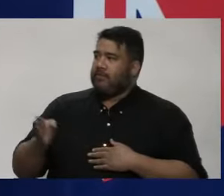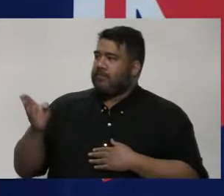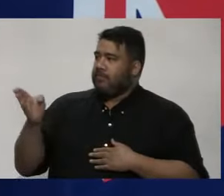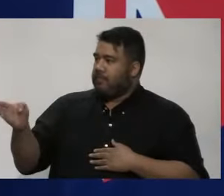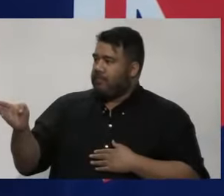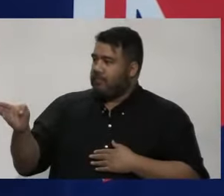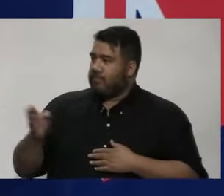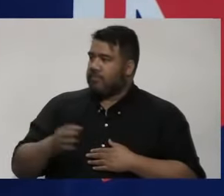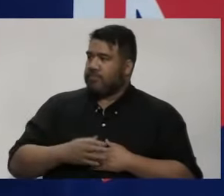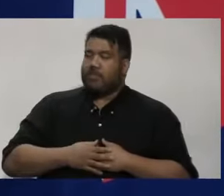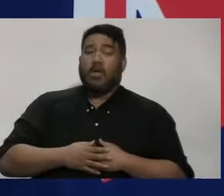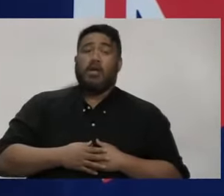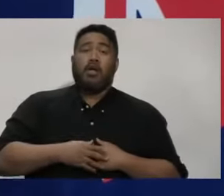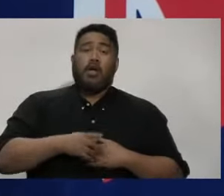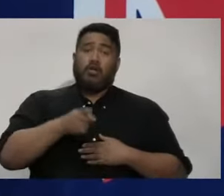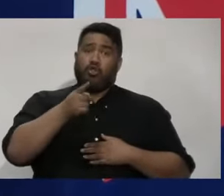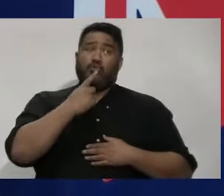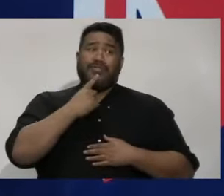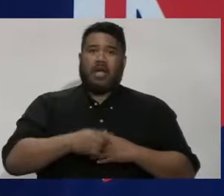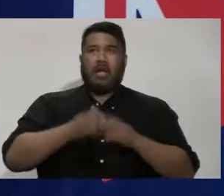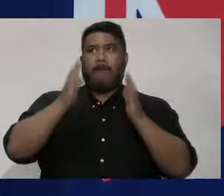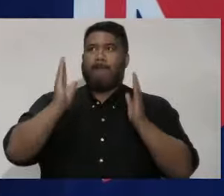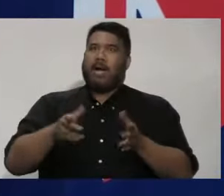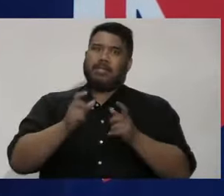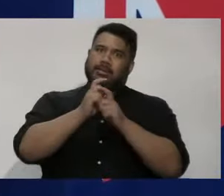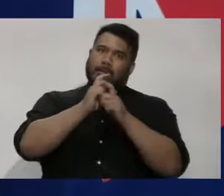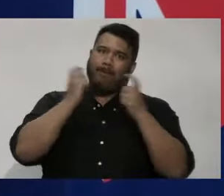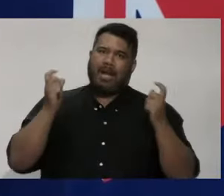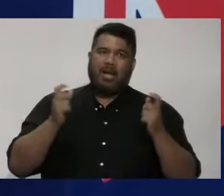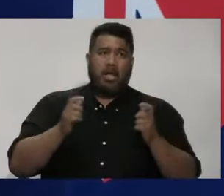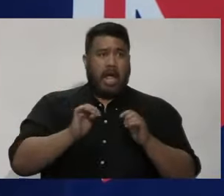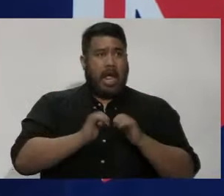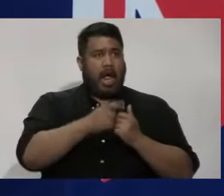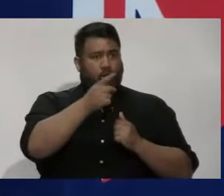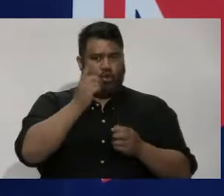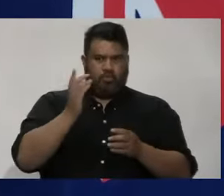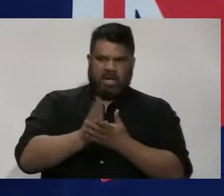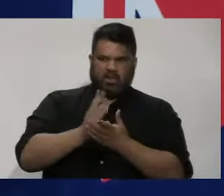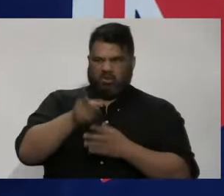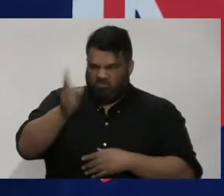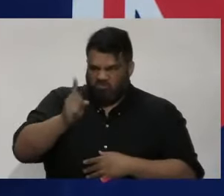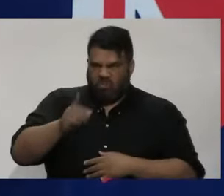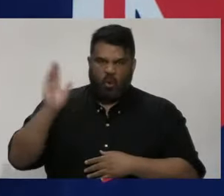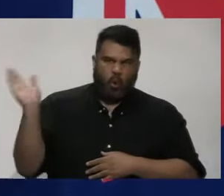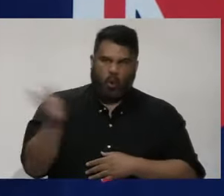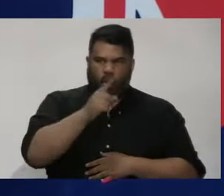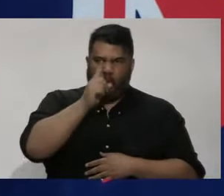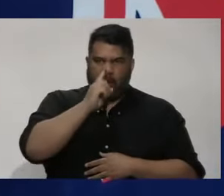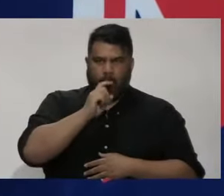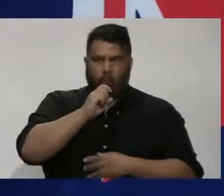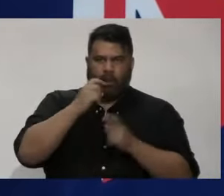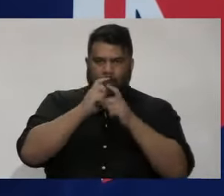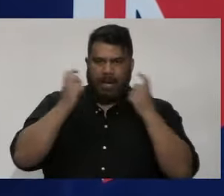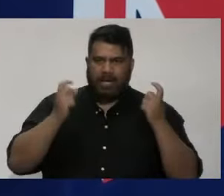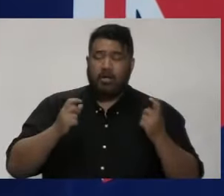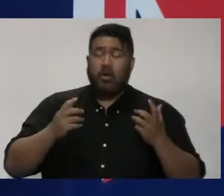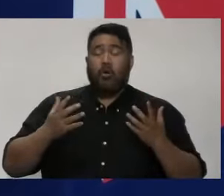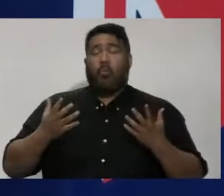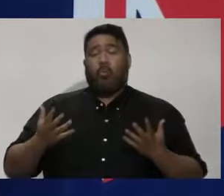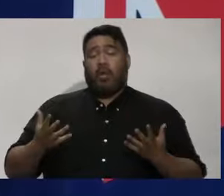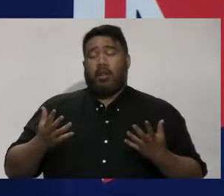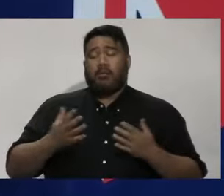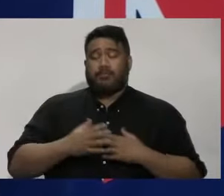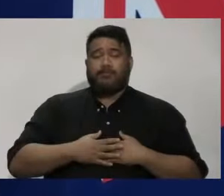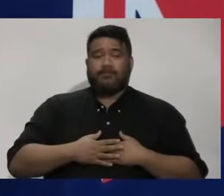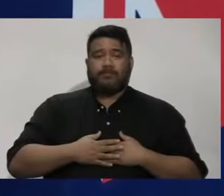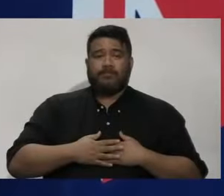mask? How we enforce the mask? Well, of course, some people will ask, why aren't we doing it generally? We have chosen an area where it is easier to enforce, of course, as you're